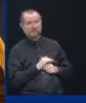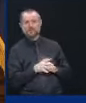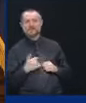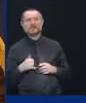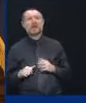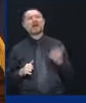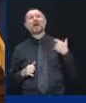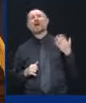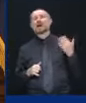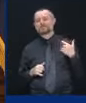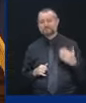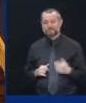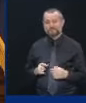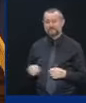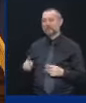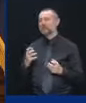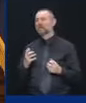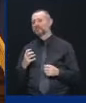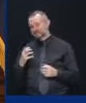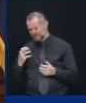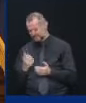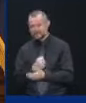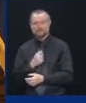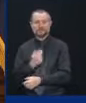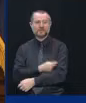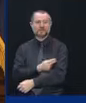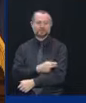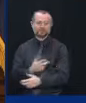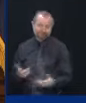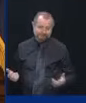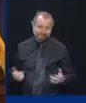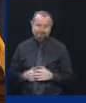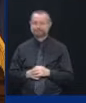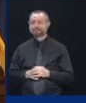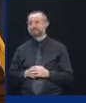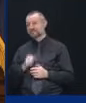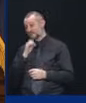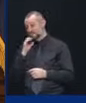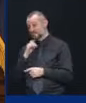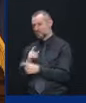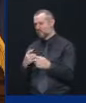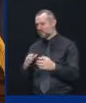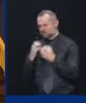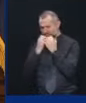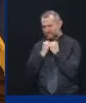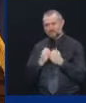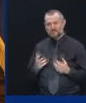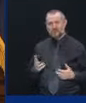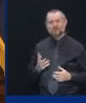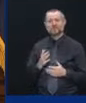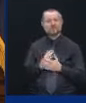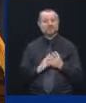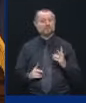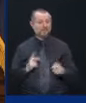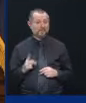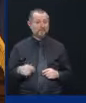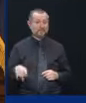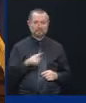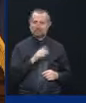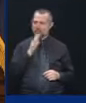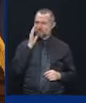a precious resource. It is so precious that I believe some people will commit